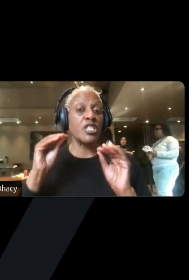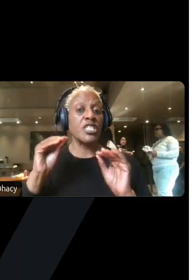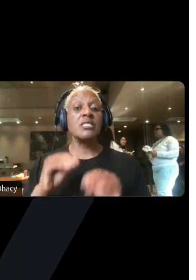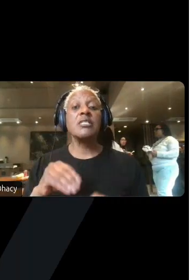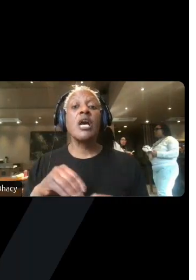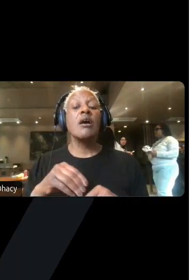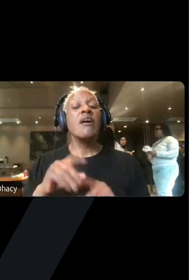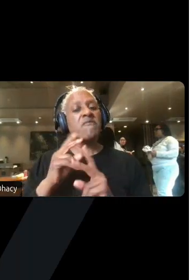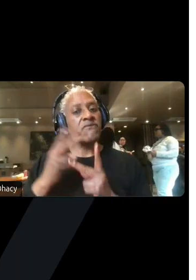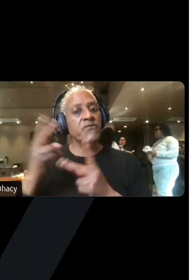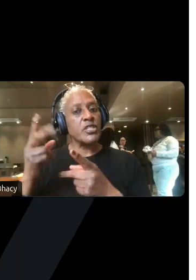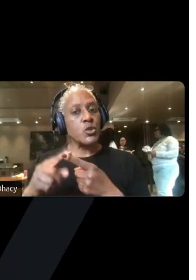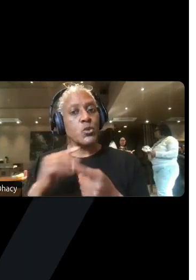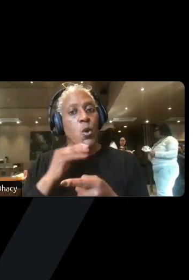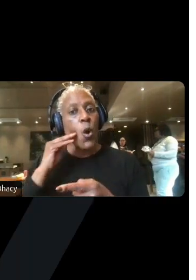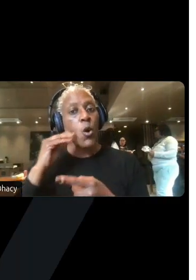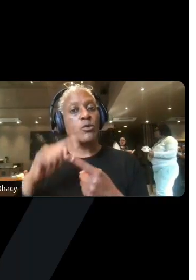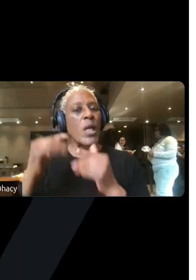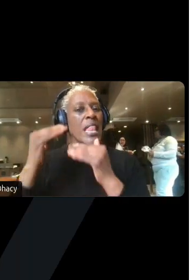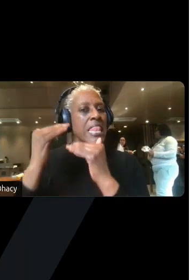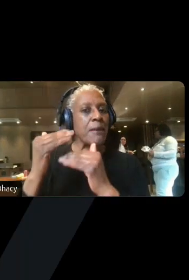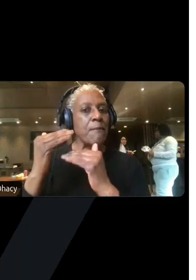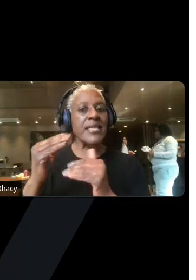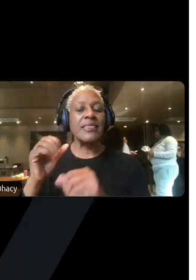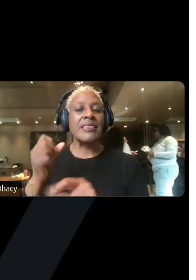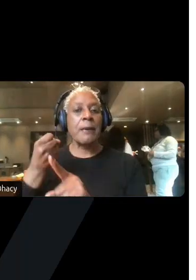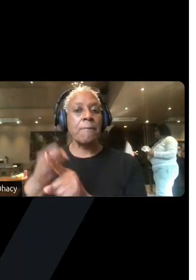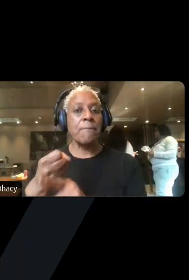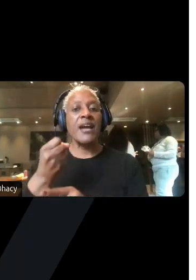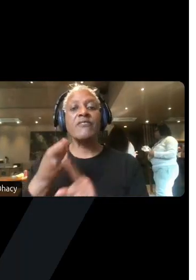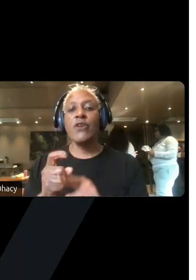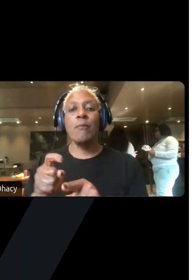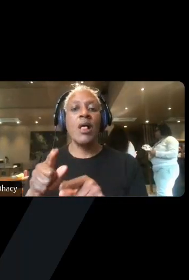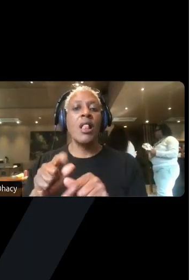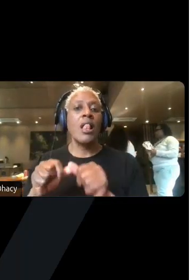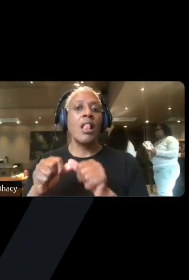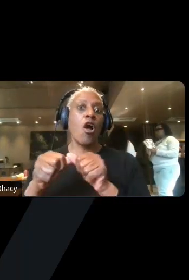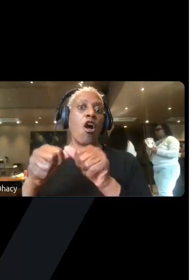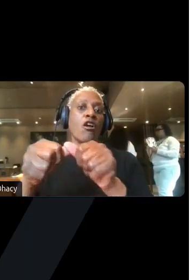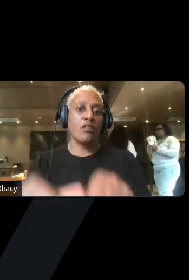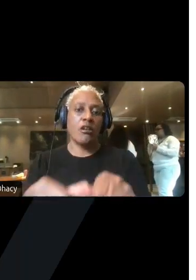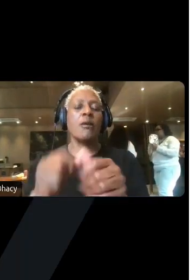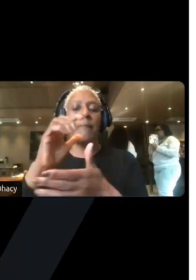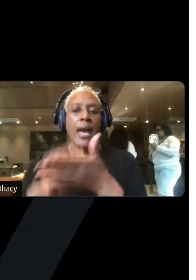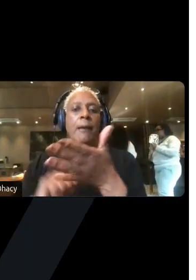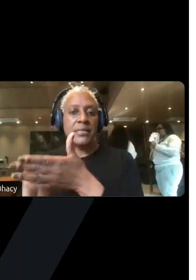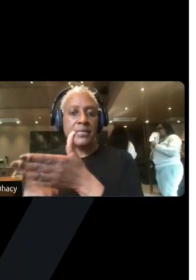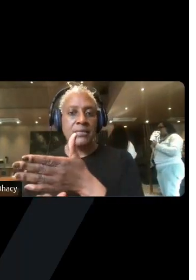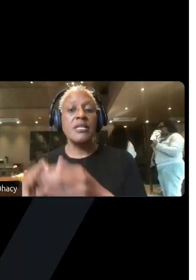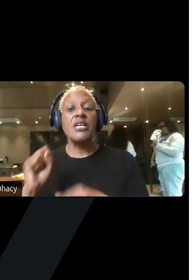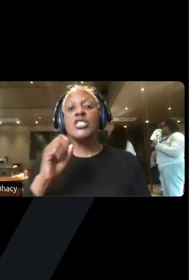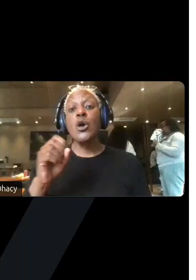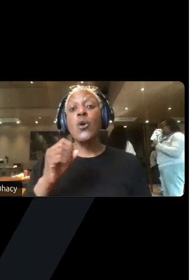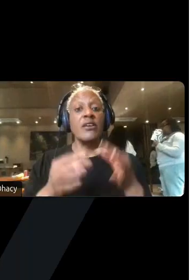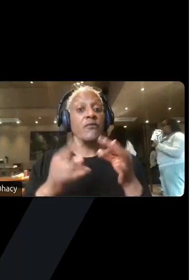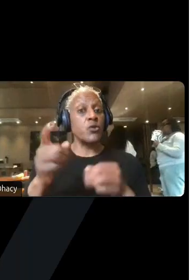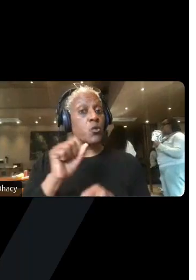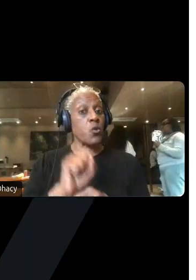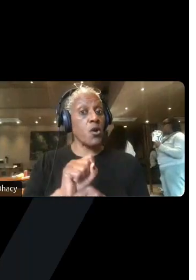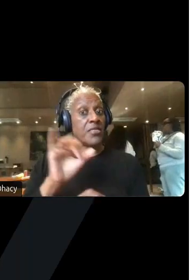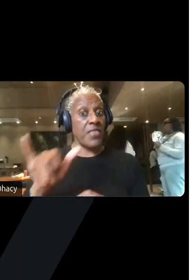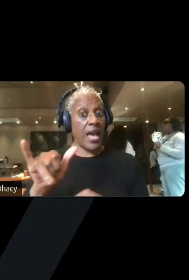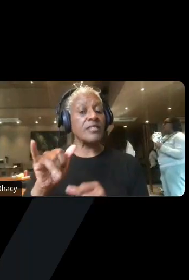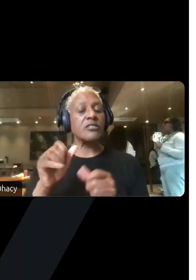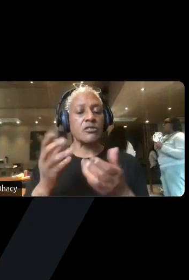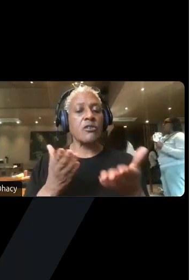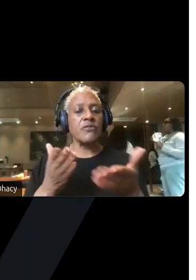educational effects of a long-term absence. So as a teacher in home and hospital instructional settings, you may